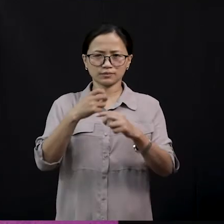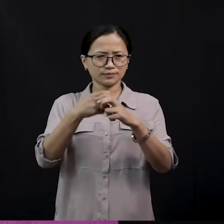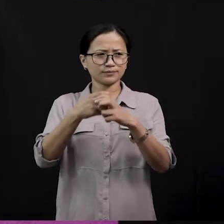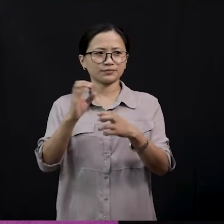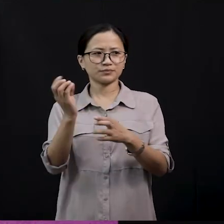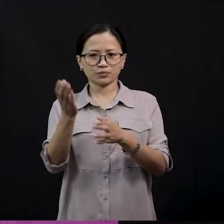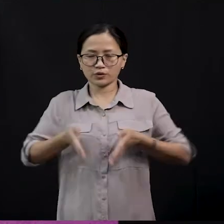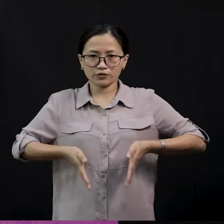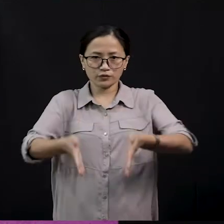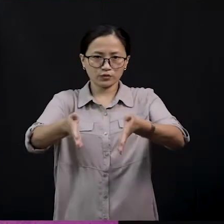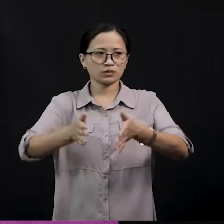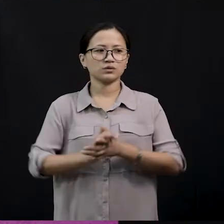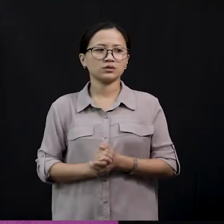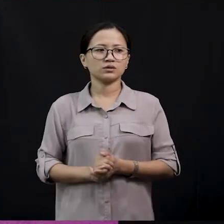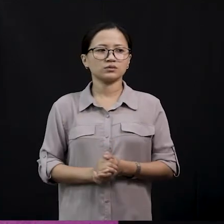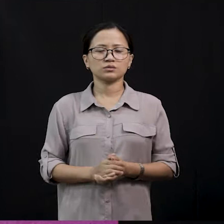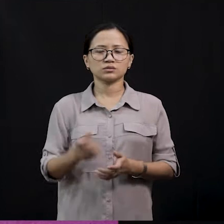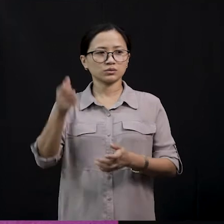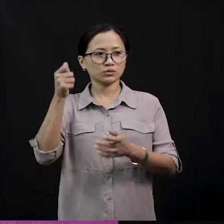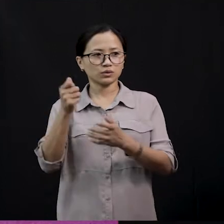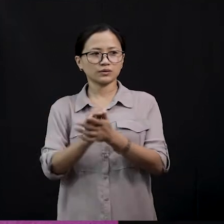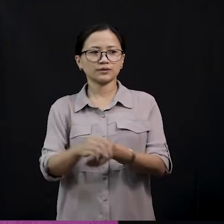Sword in hand, the king came in his chariot.